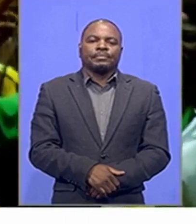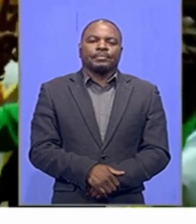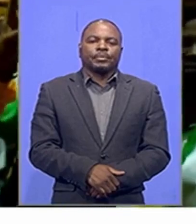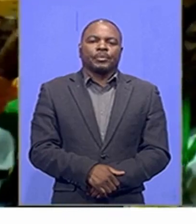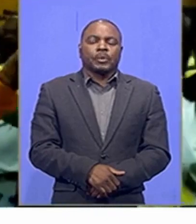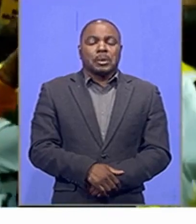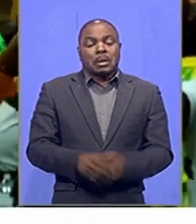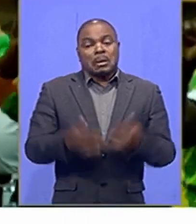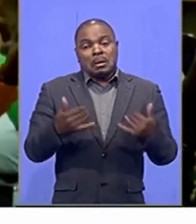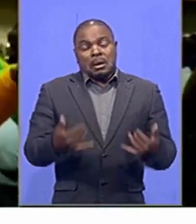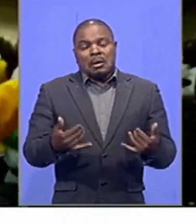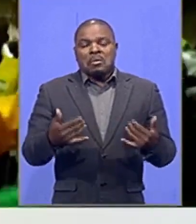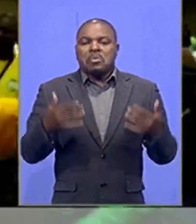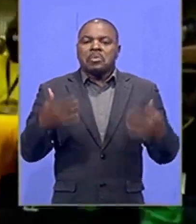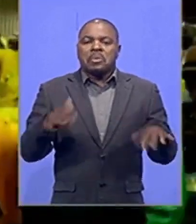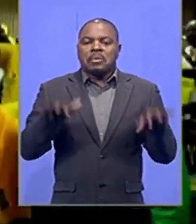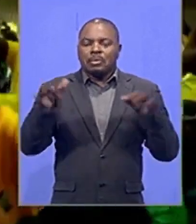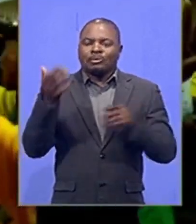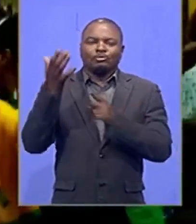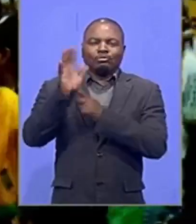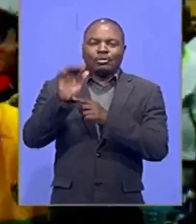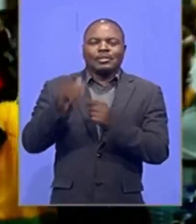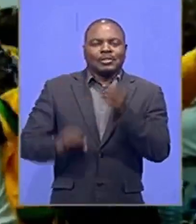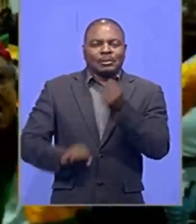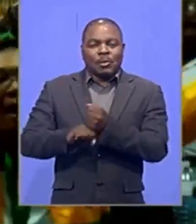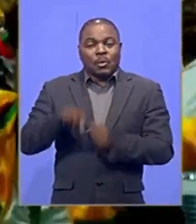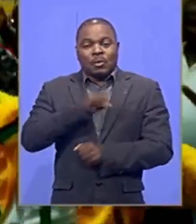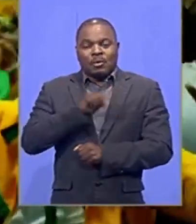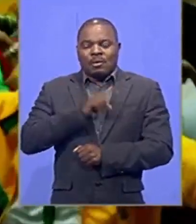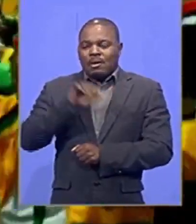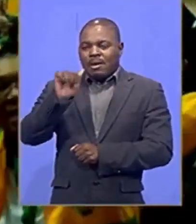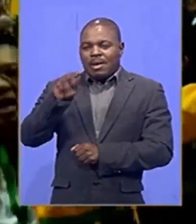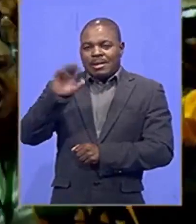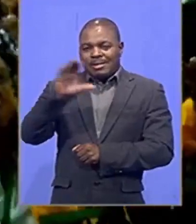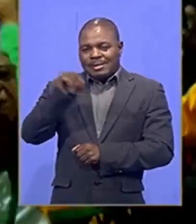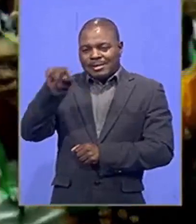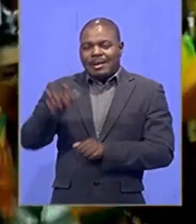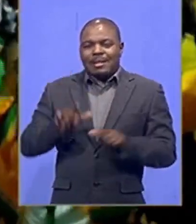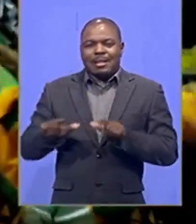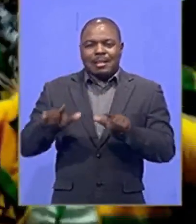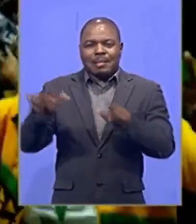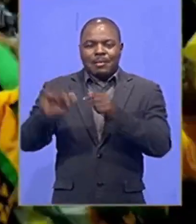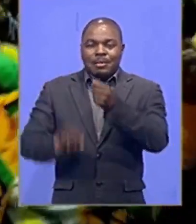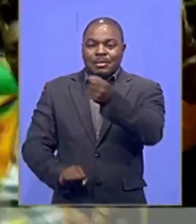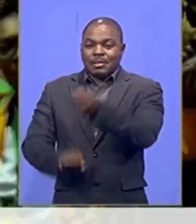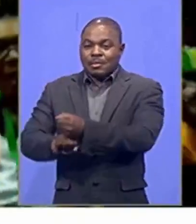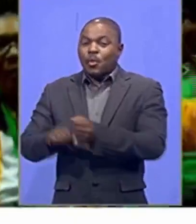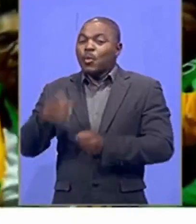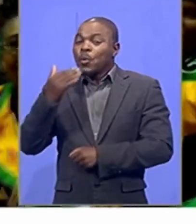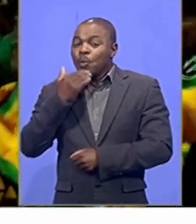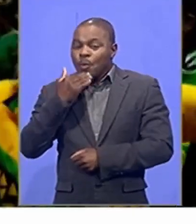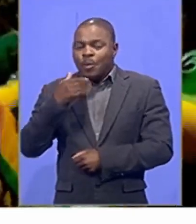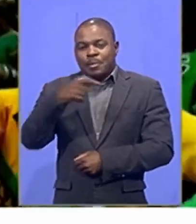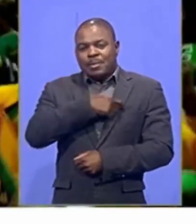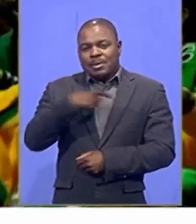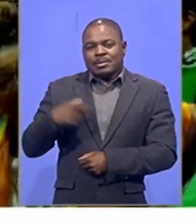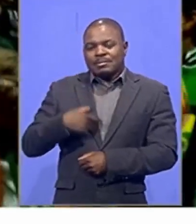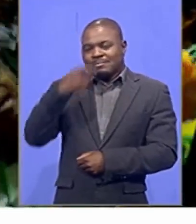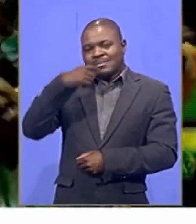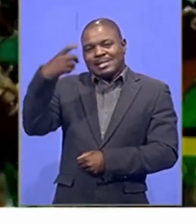Bjale gona kutuki mphela le gona go hlakile gore ANC ka Limpopo e thekga mopresidente Cyril Ramaphosa le